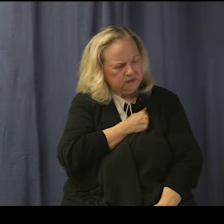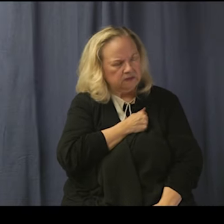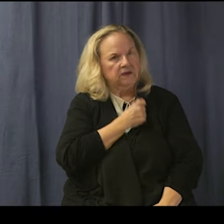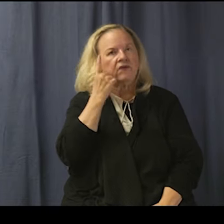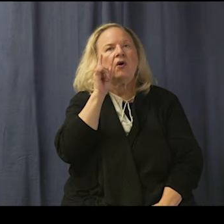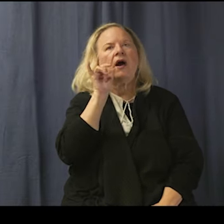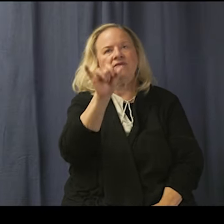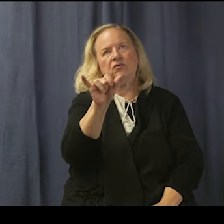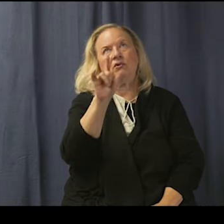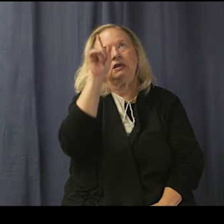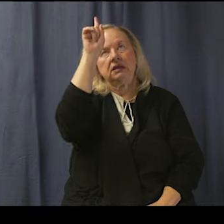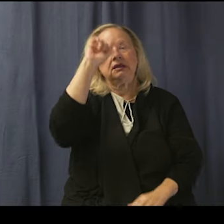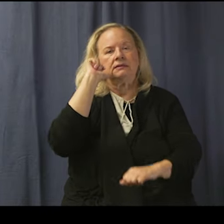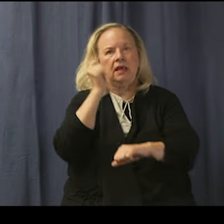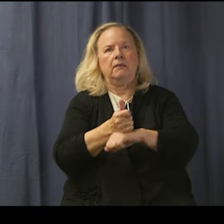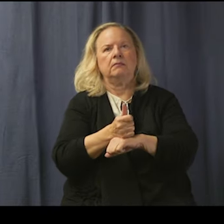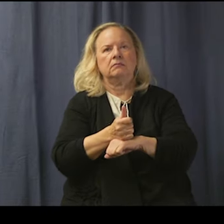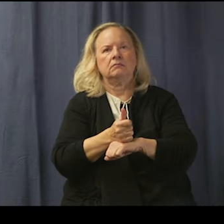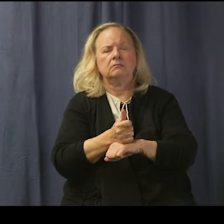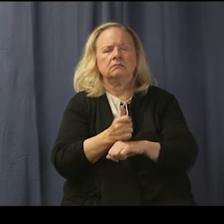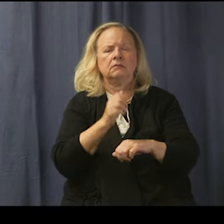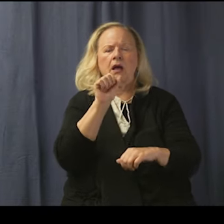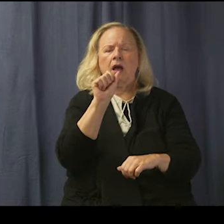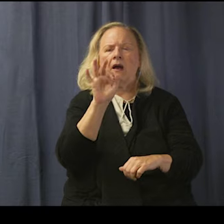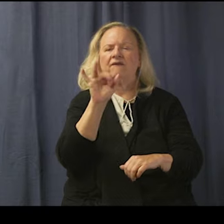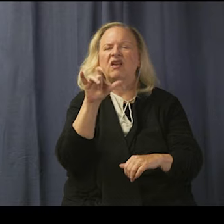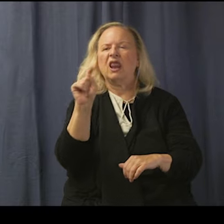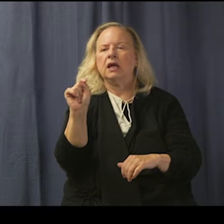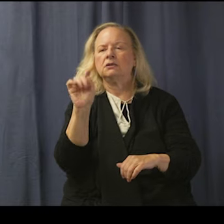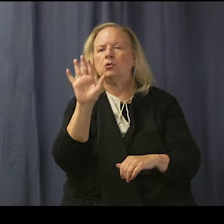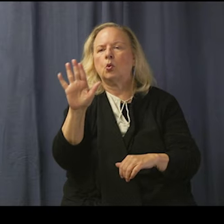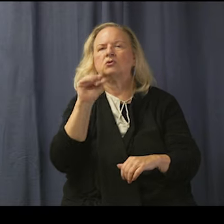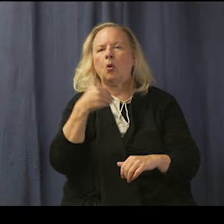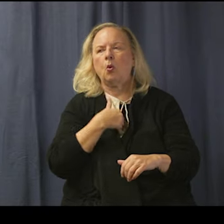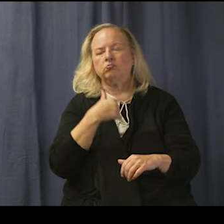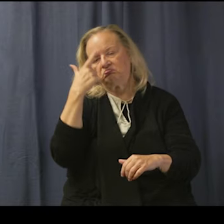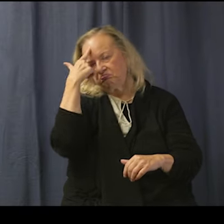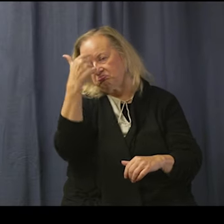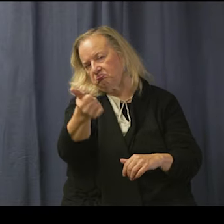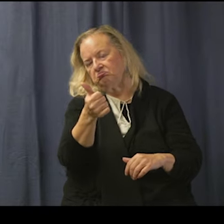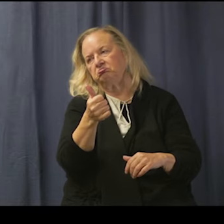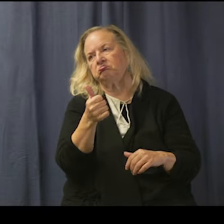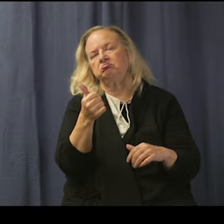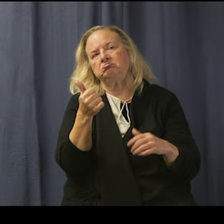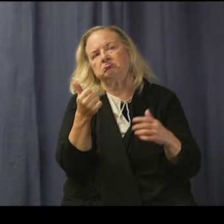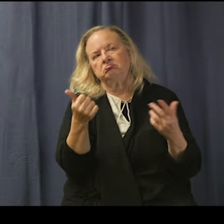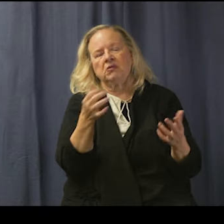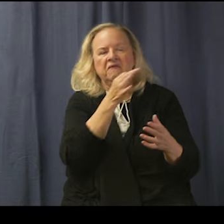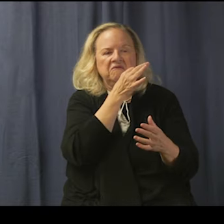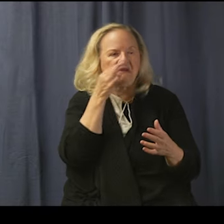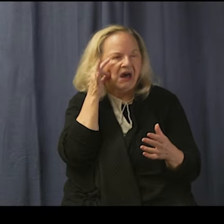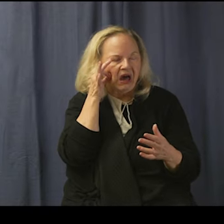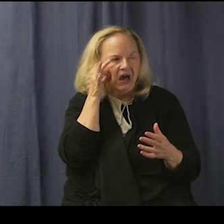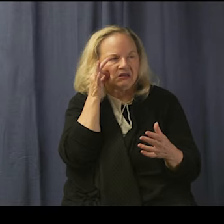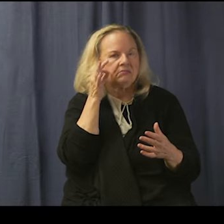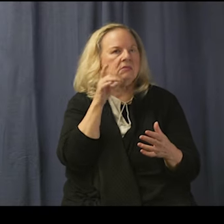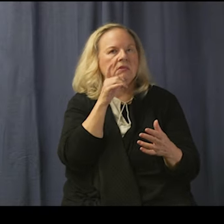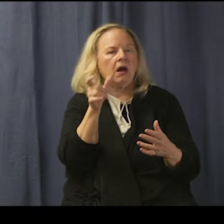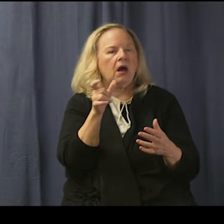statute forever. Now, how you afflict your soul is up to you. There are certain things, such as fasting, which